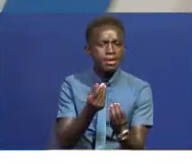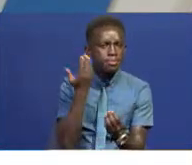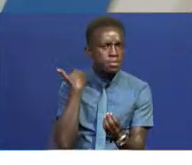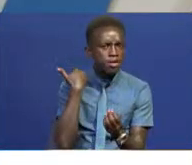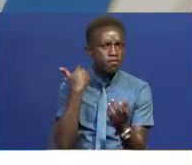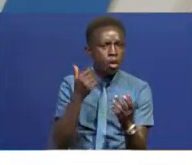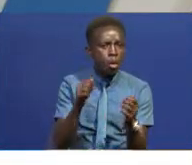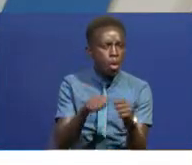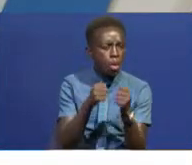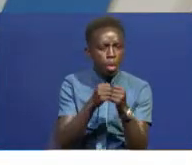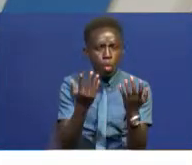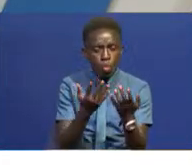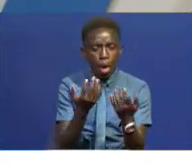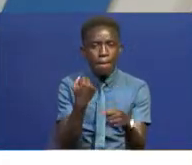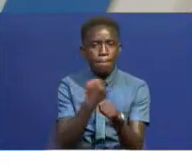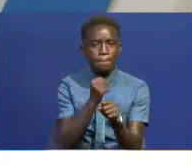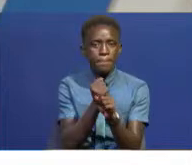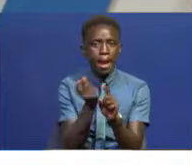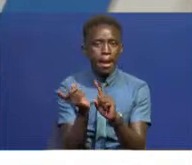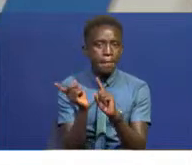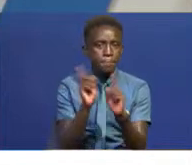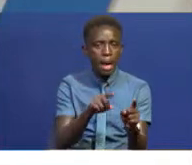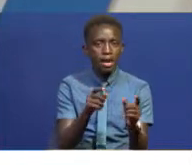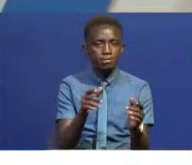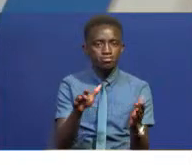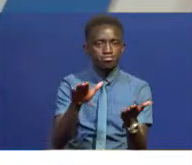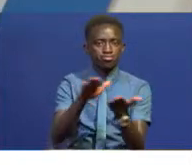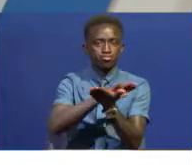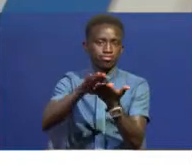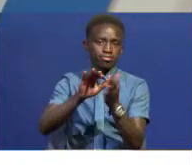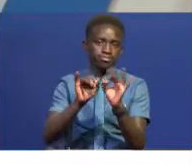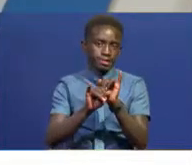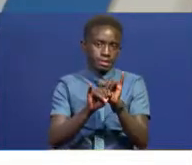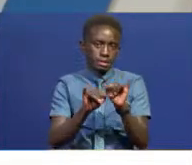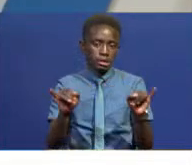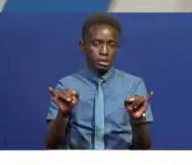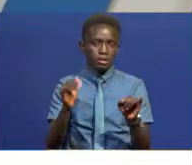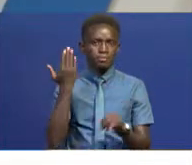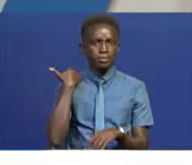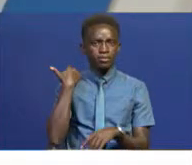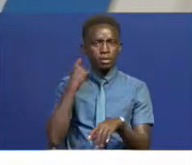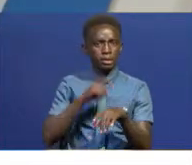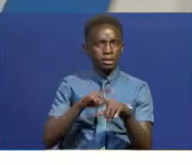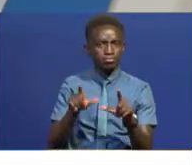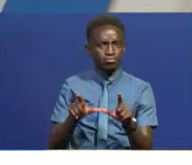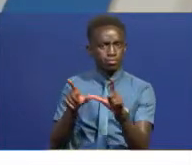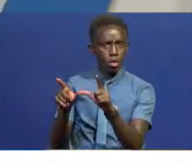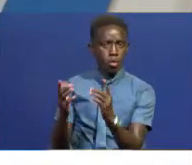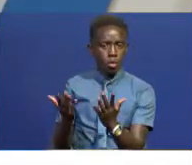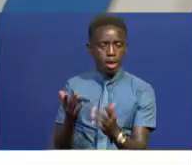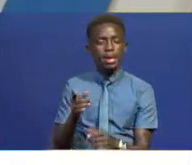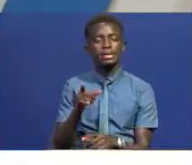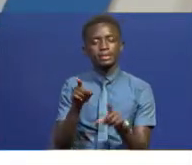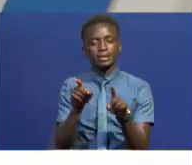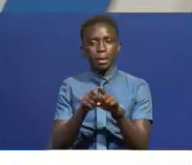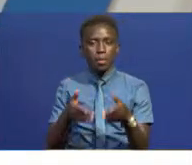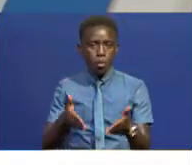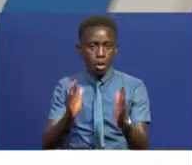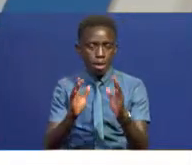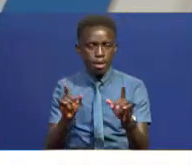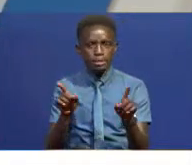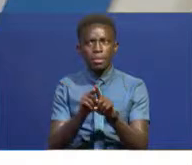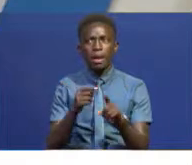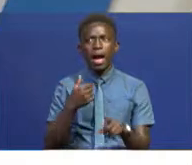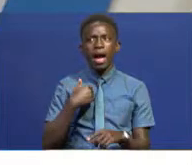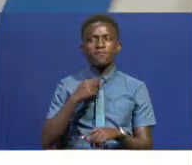that was given during the licensing of their operations. We have our National